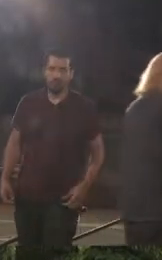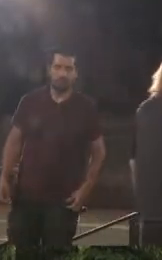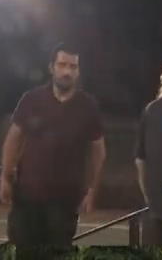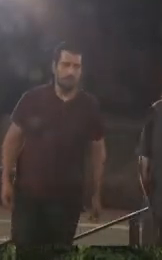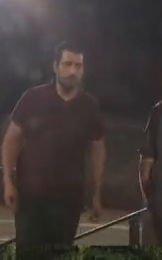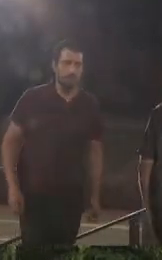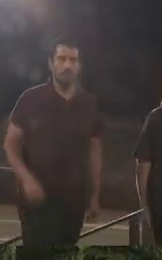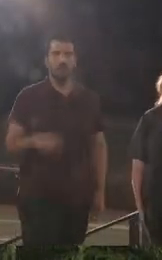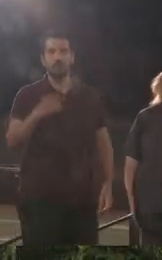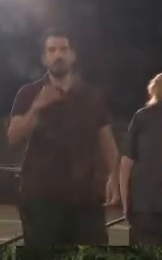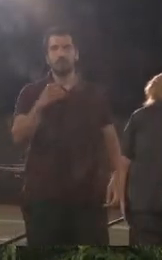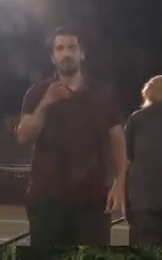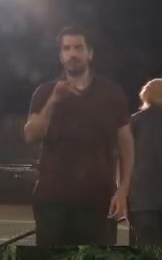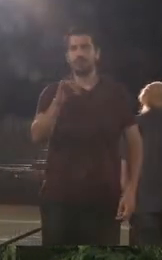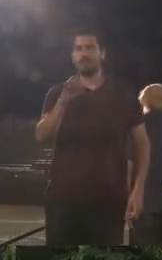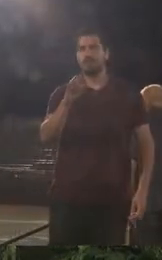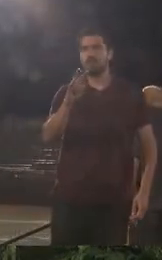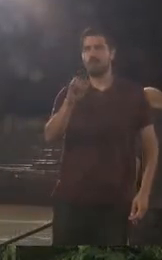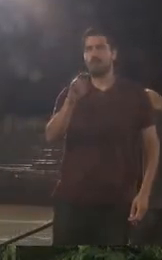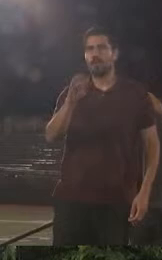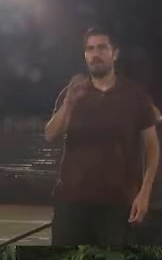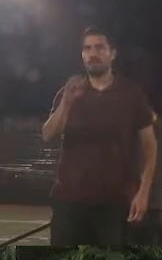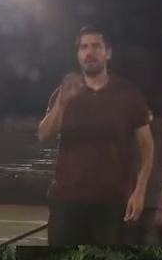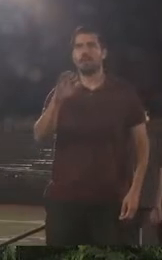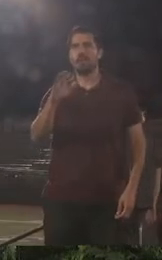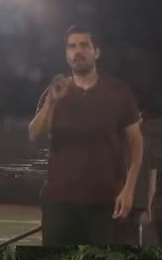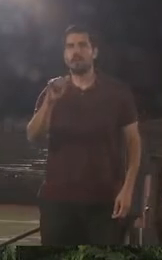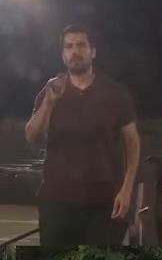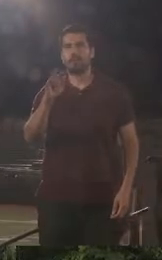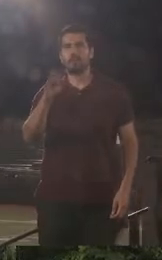Giovanni Castro will be attending Northwest Vista College.